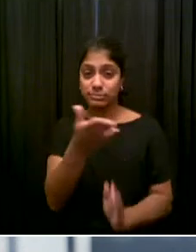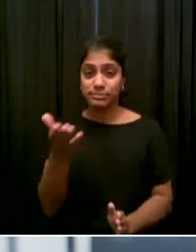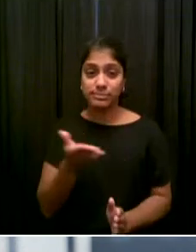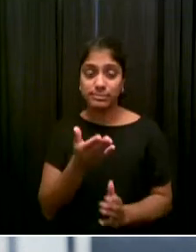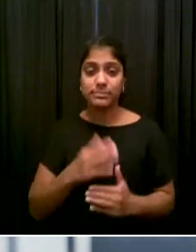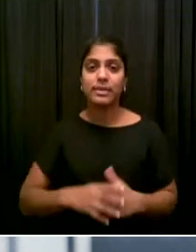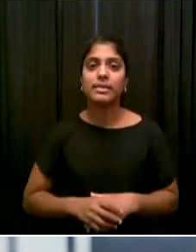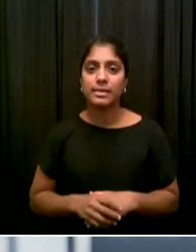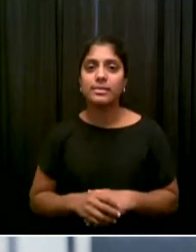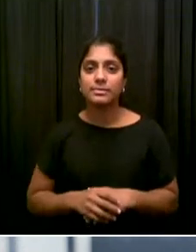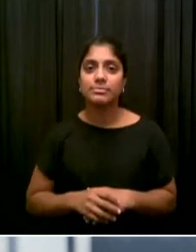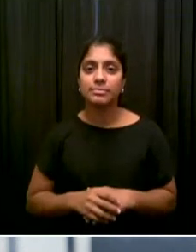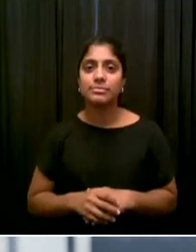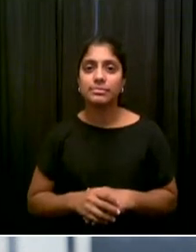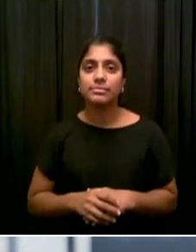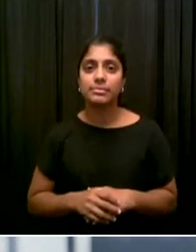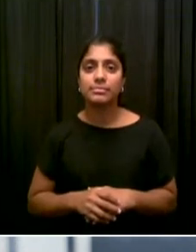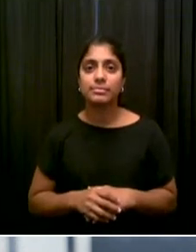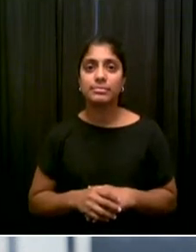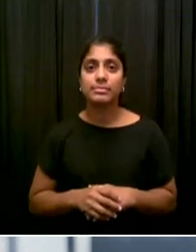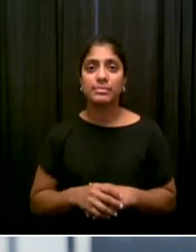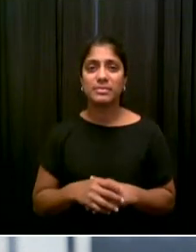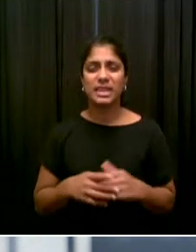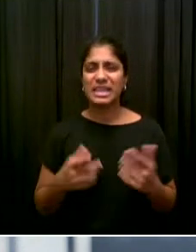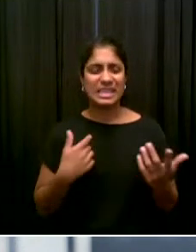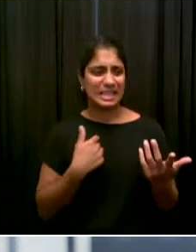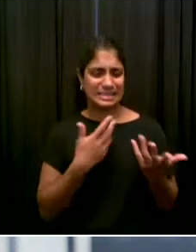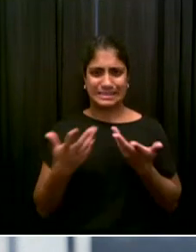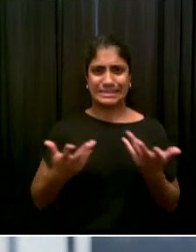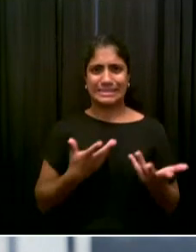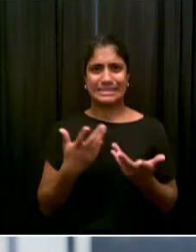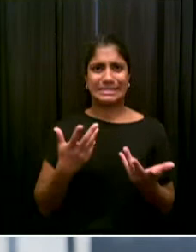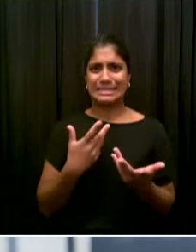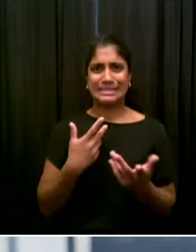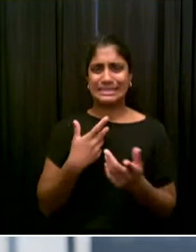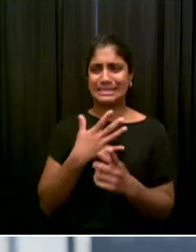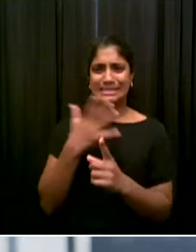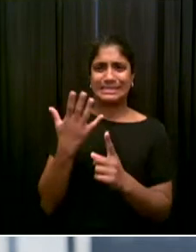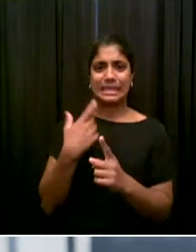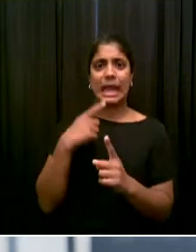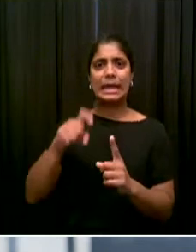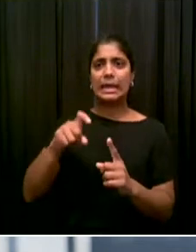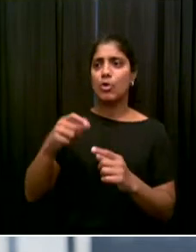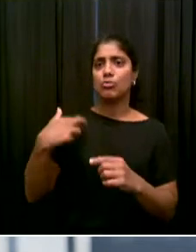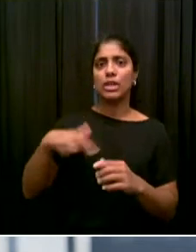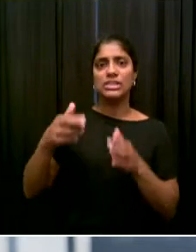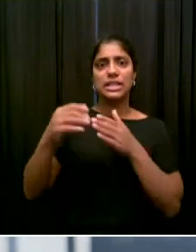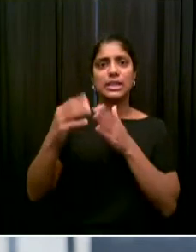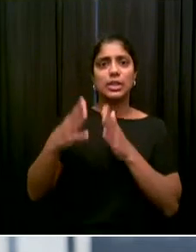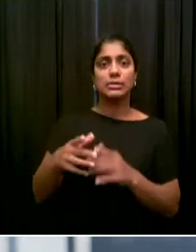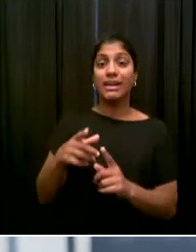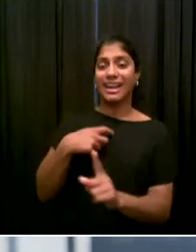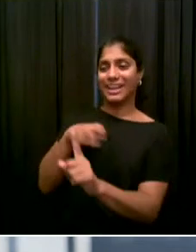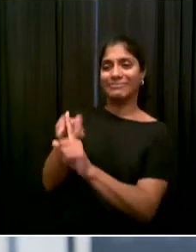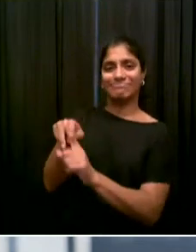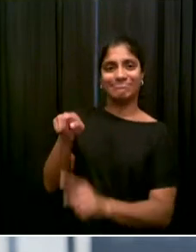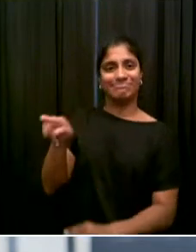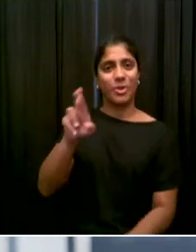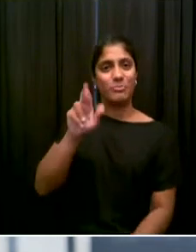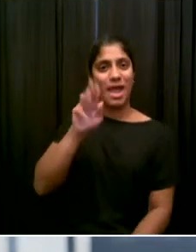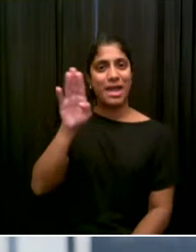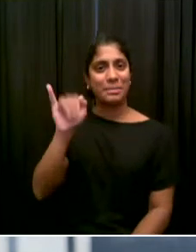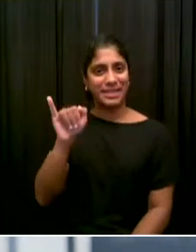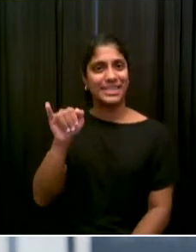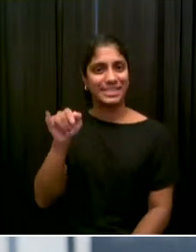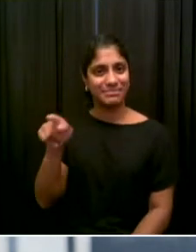together about how to address a challenge, any challenge. Everyone knows one of the first calls you make is to Rabbi